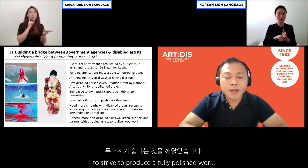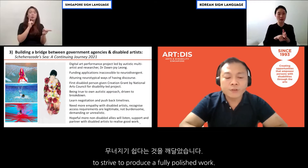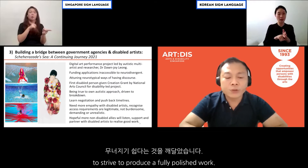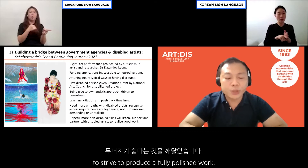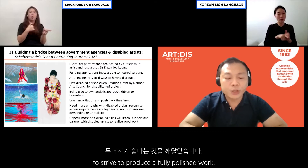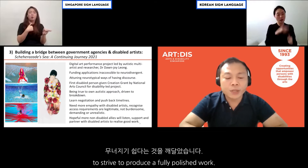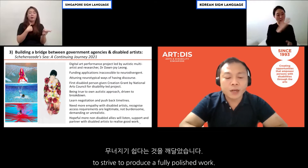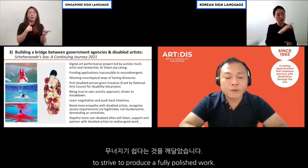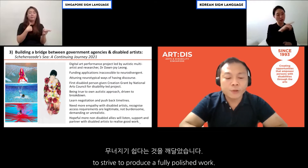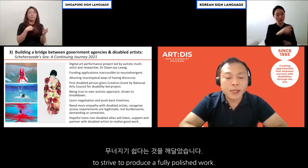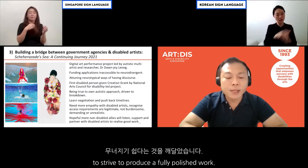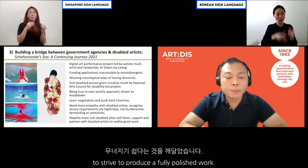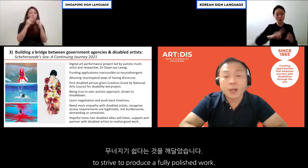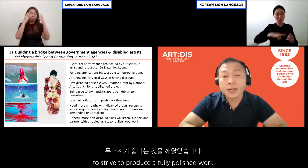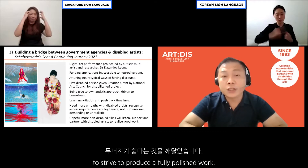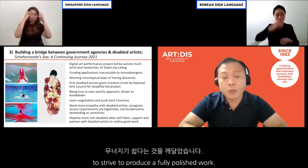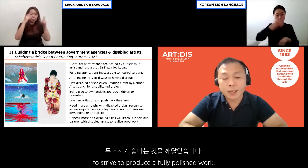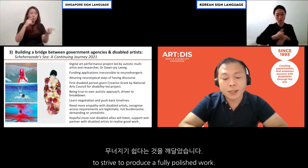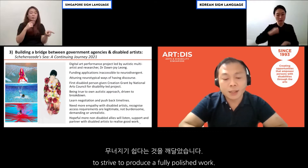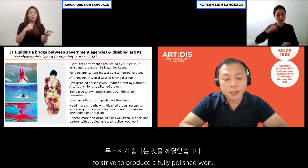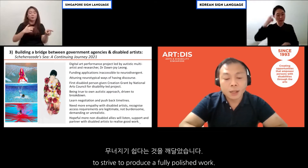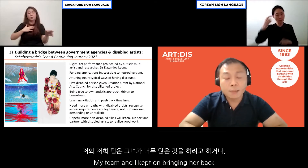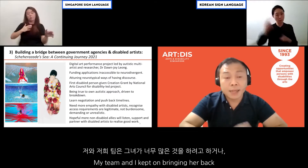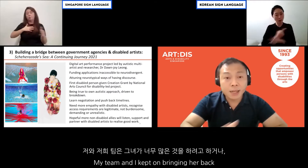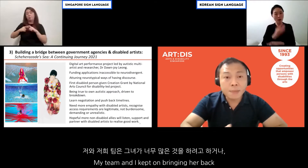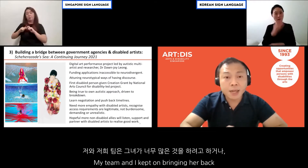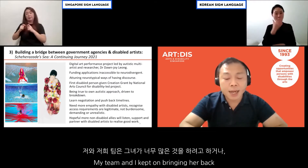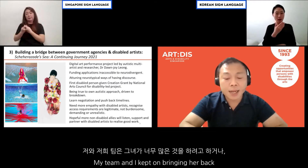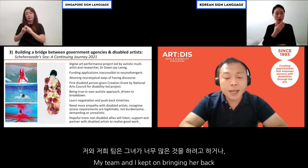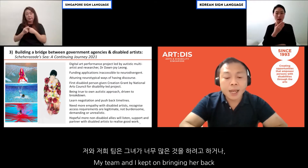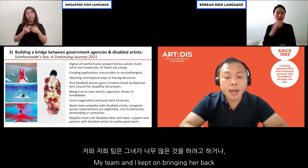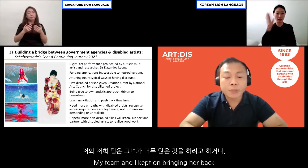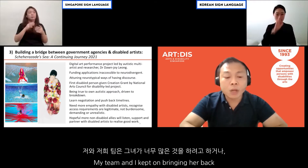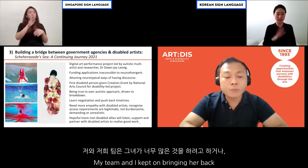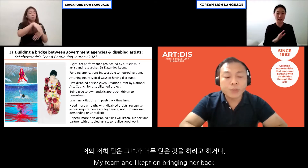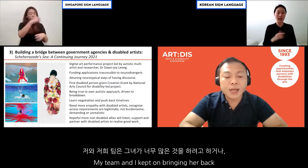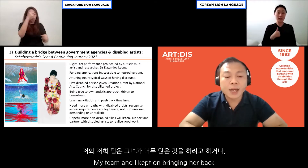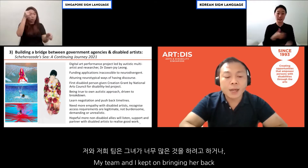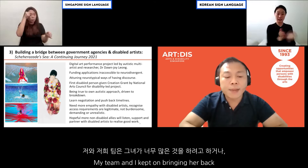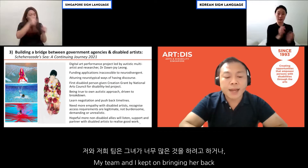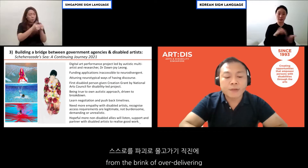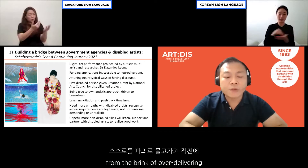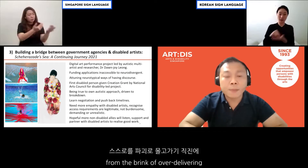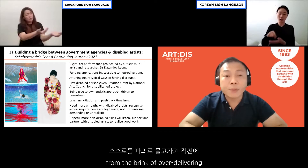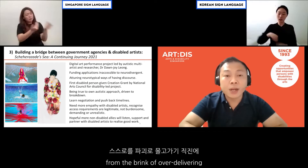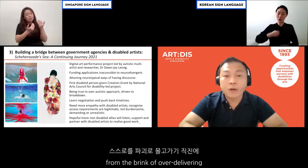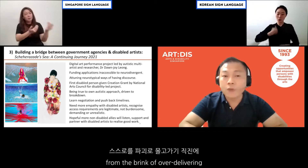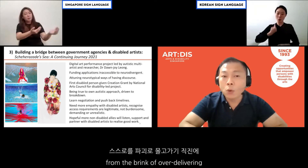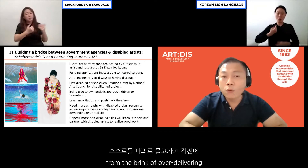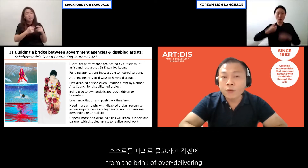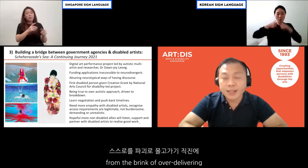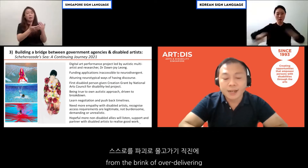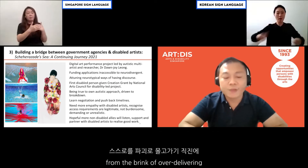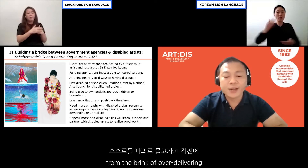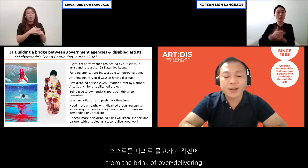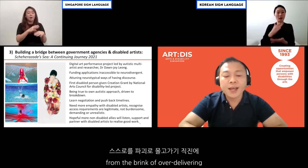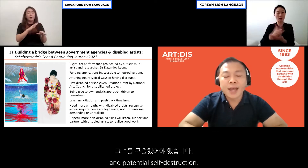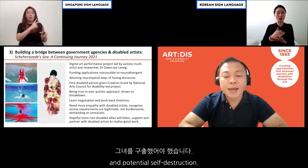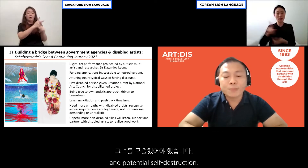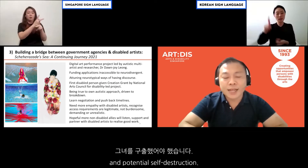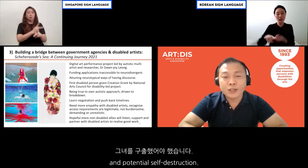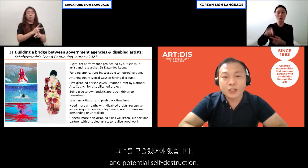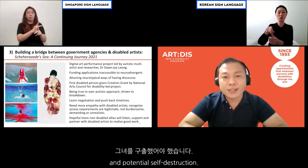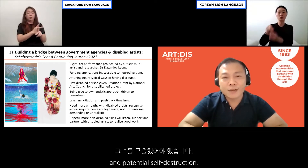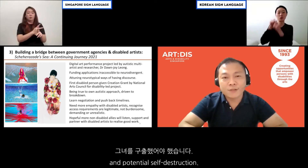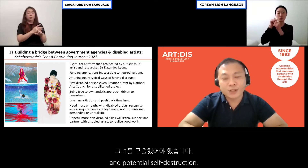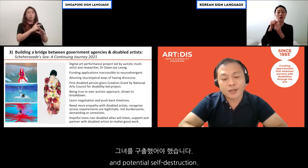to strive to produce a fully polished work. My team and I kept on bringing her back from the brink of over-delivering